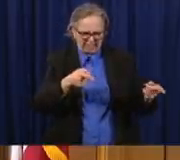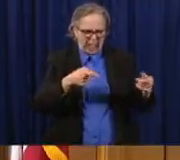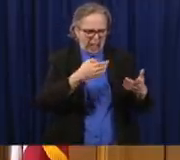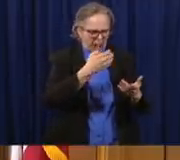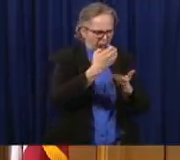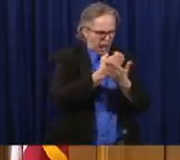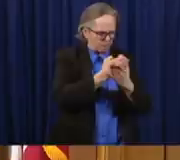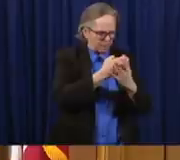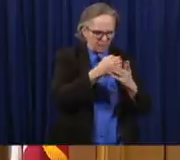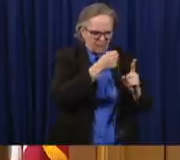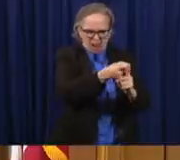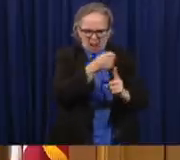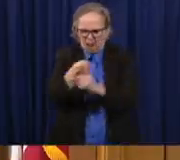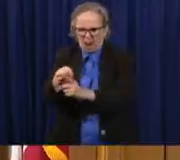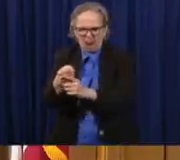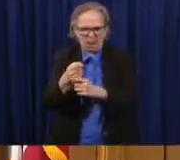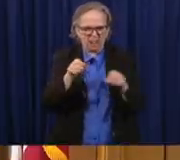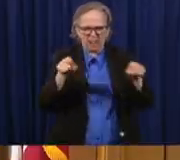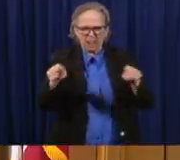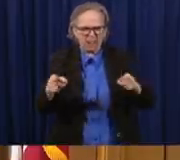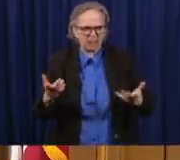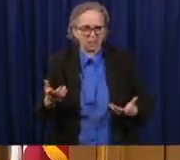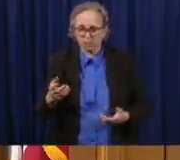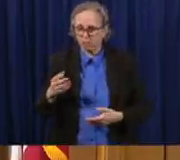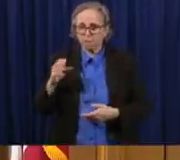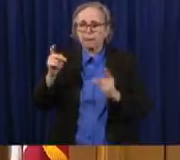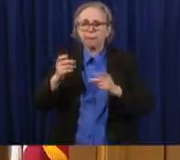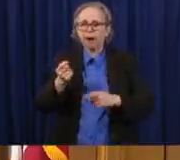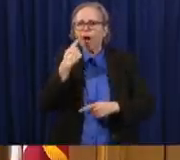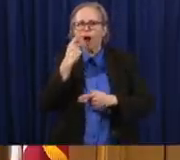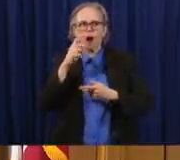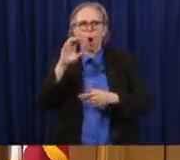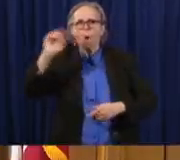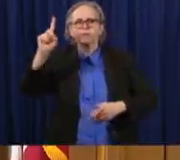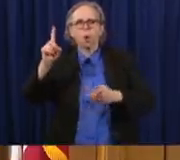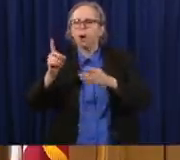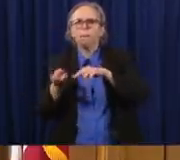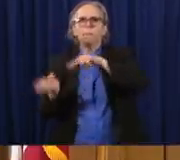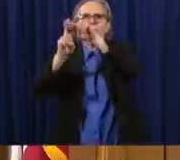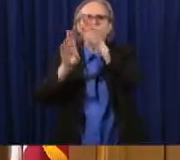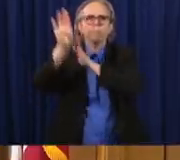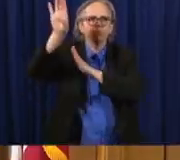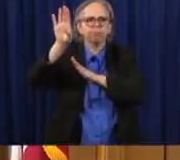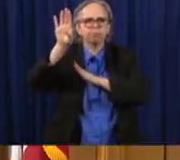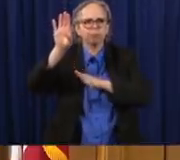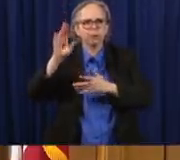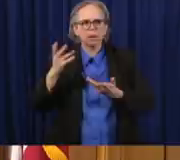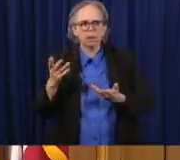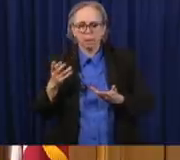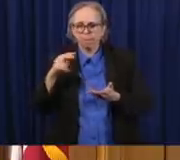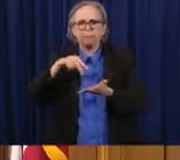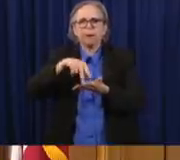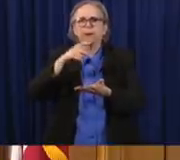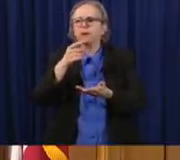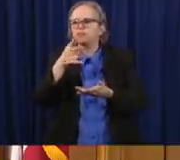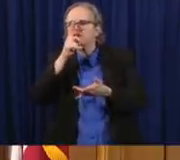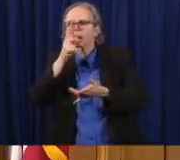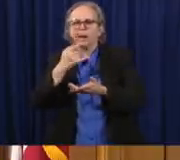Overdoses, for those who have an addiction problem, go up. People relapse in regard